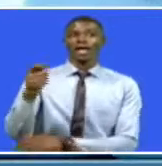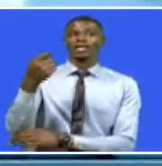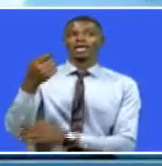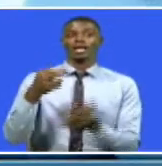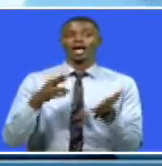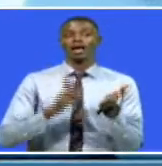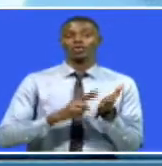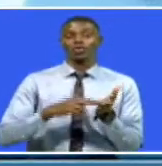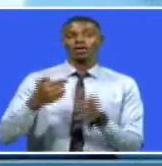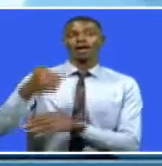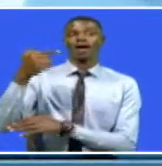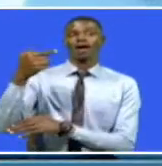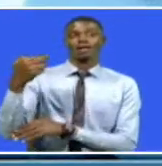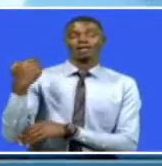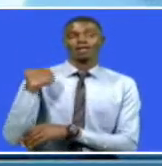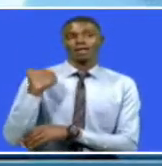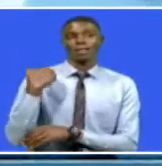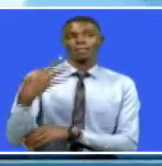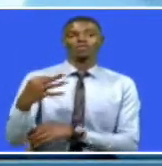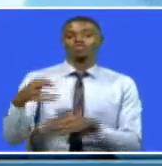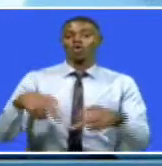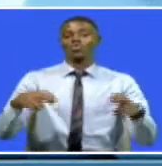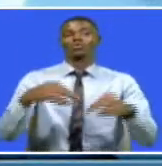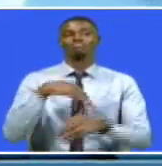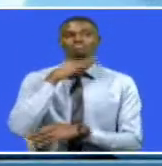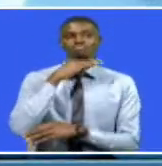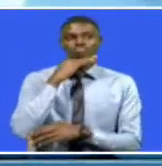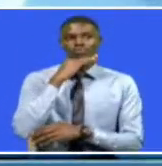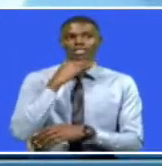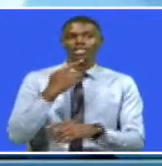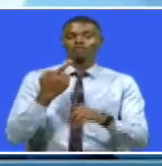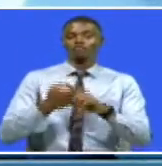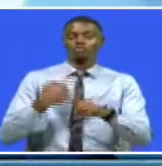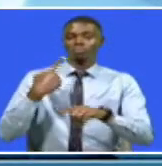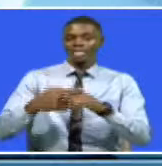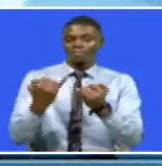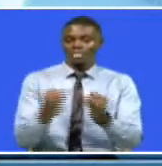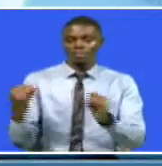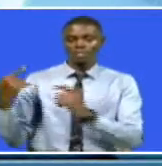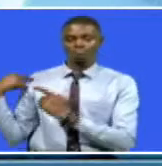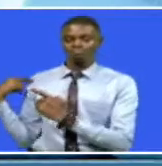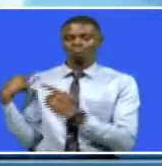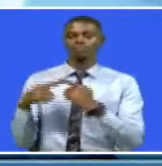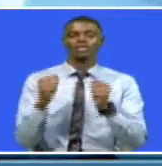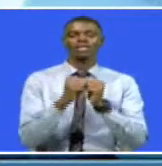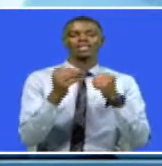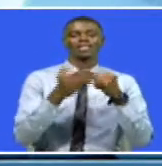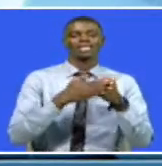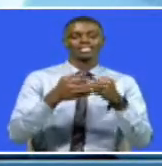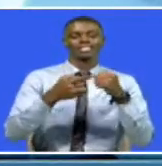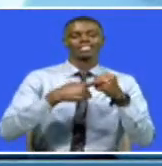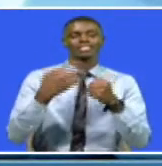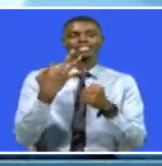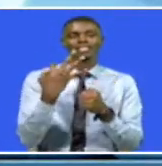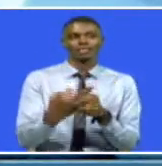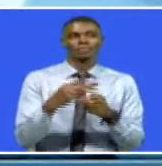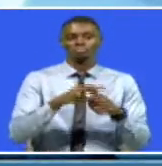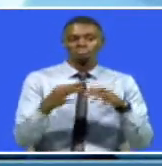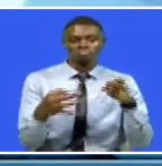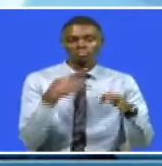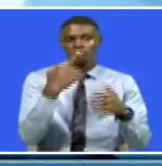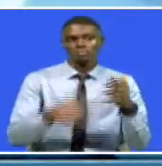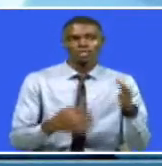Recorded the highest number of road fatalities this year since gaining independence in 1963. Statistics released today show that